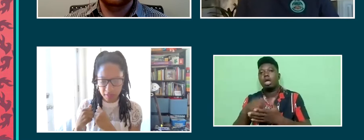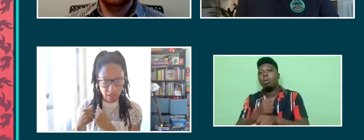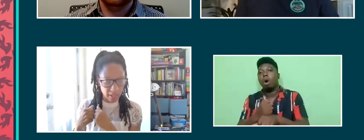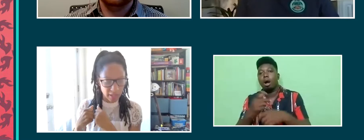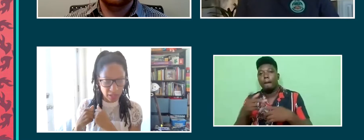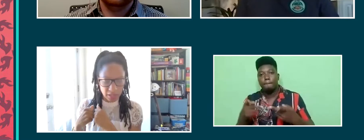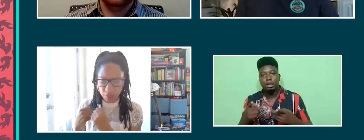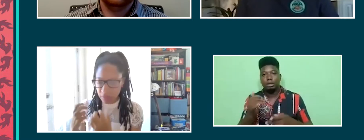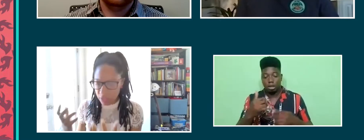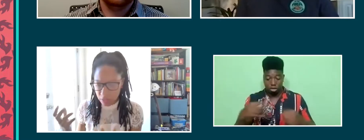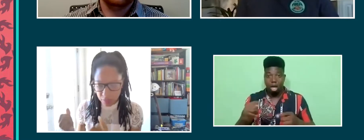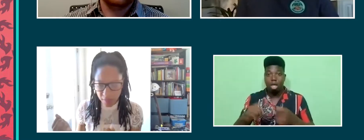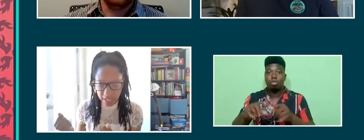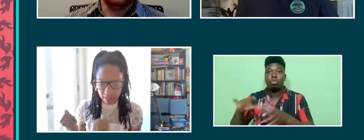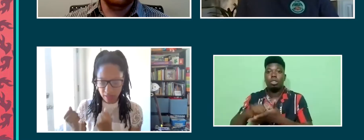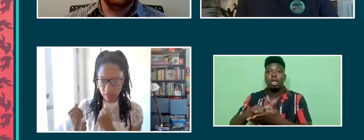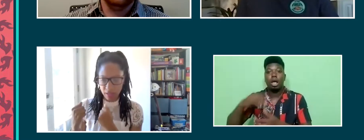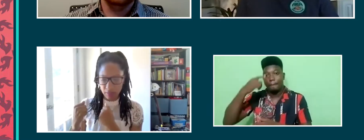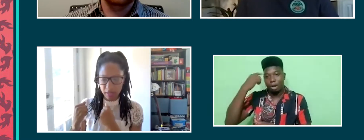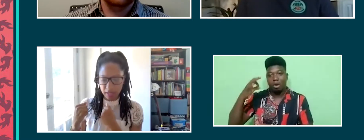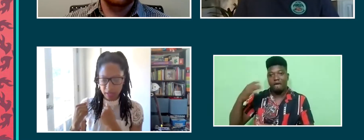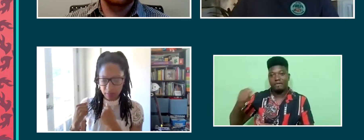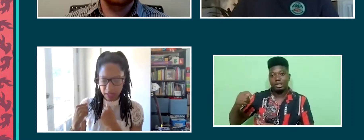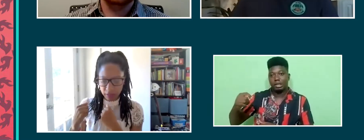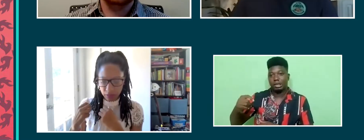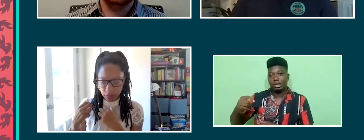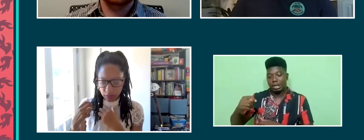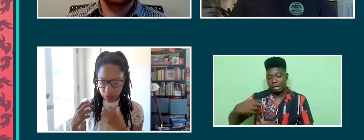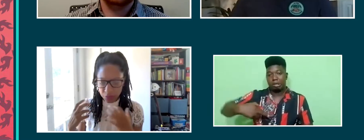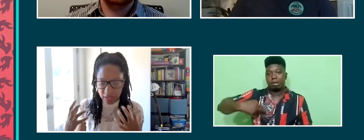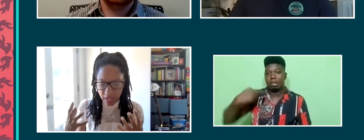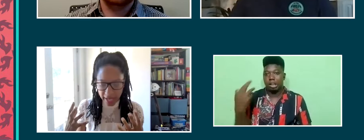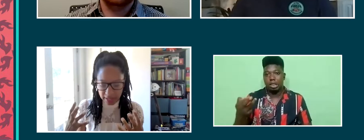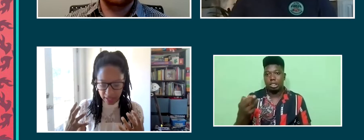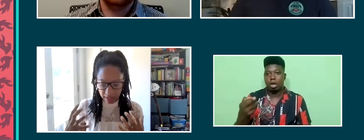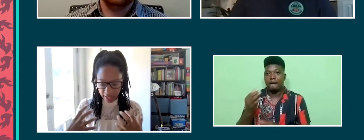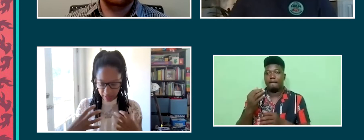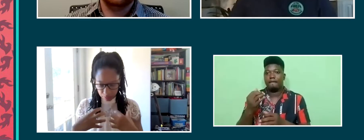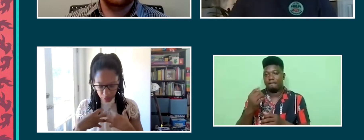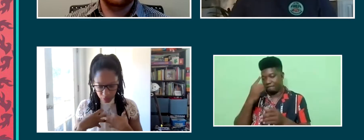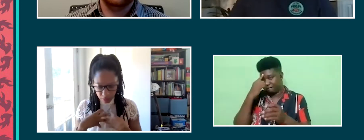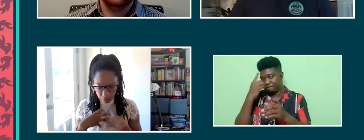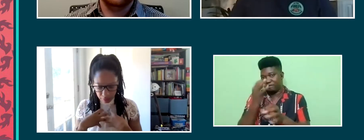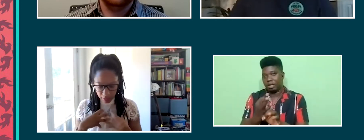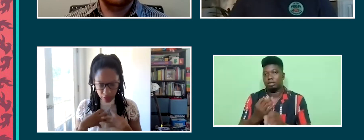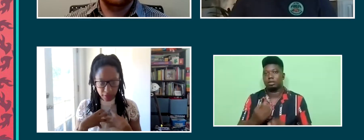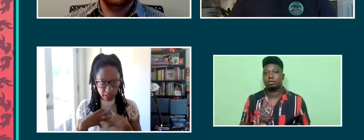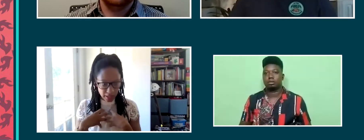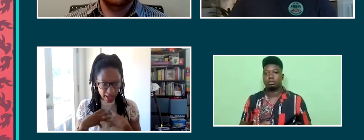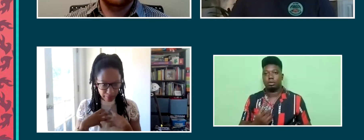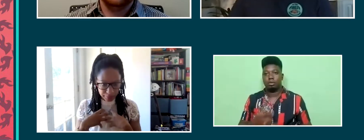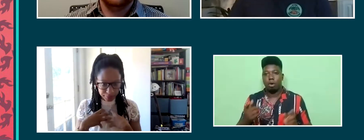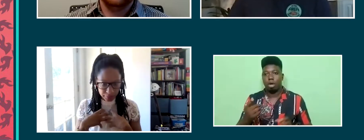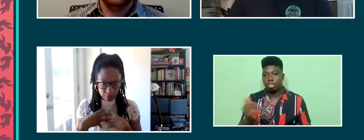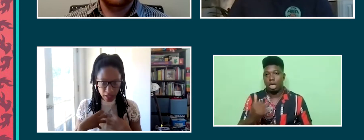because of their religious faith. But they're realizing that it has both been